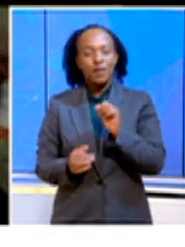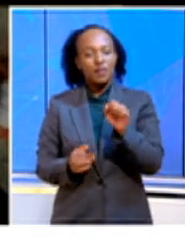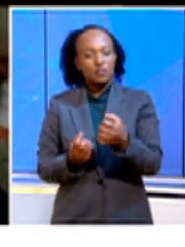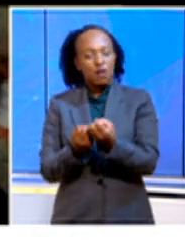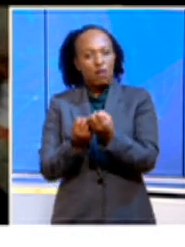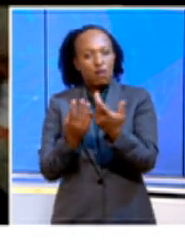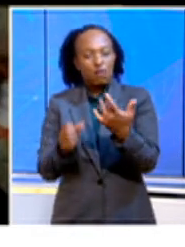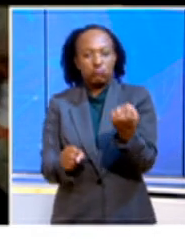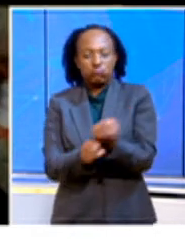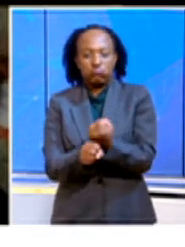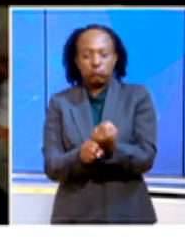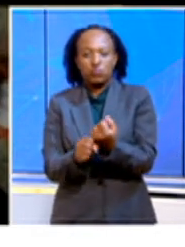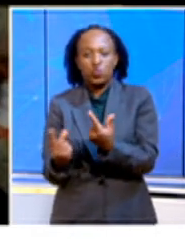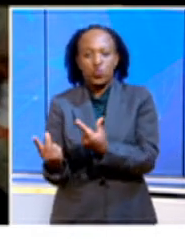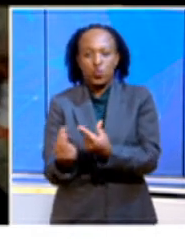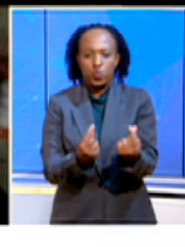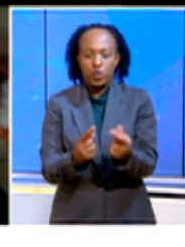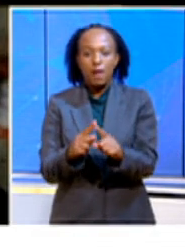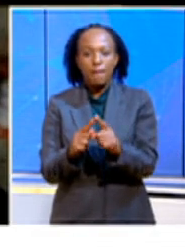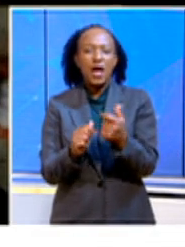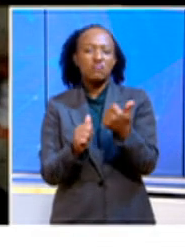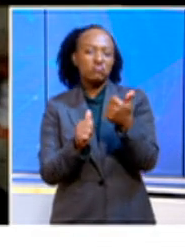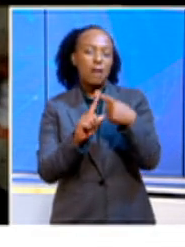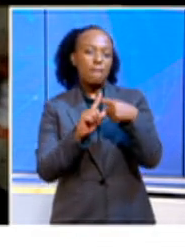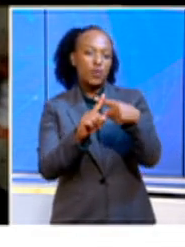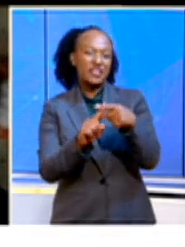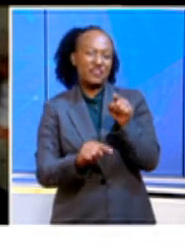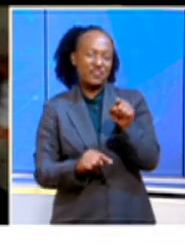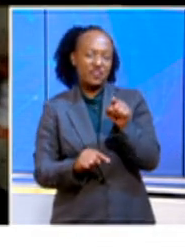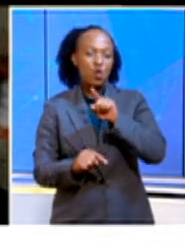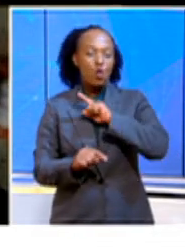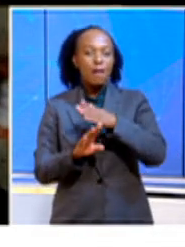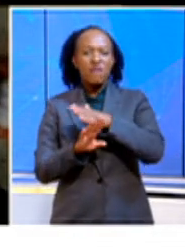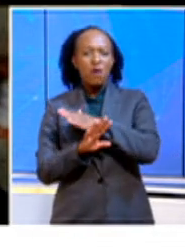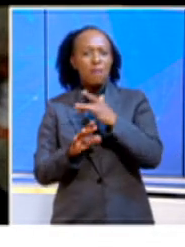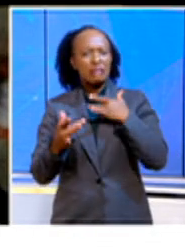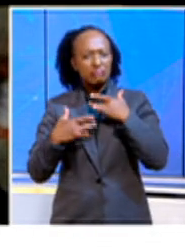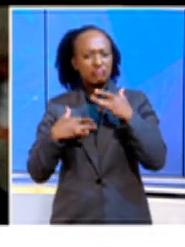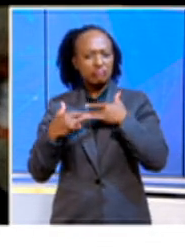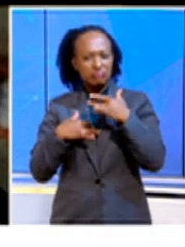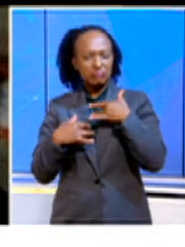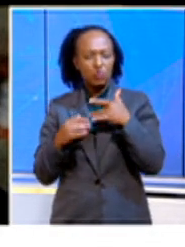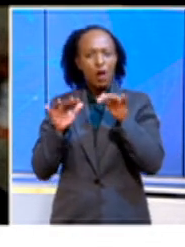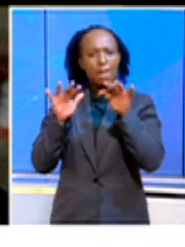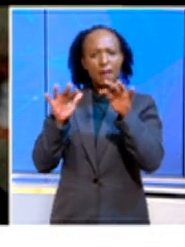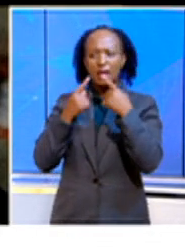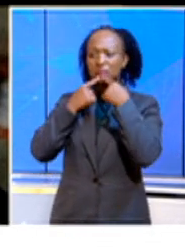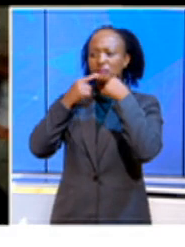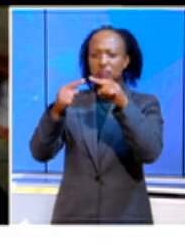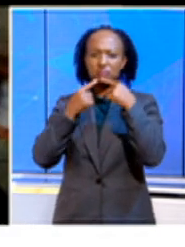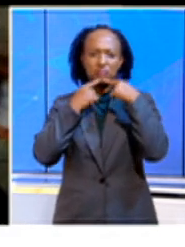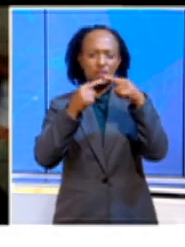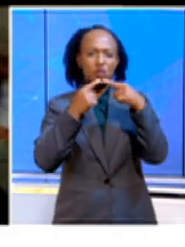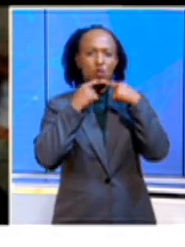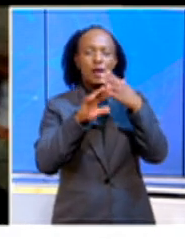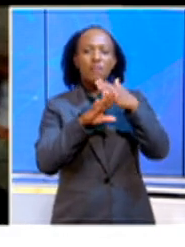do, but I think that it's a really positive sign, because I was really concerned about the public statements that Aspen